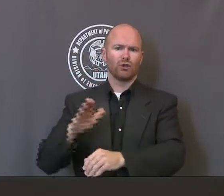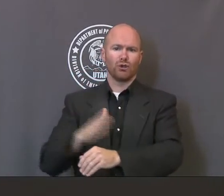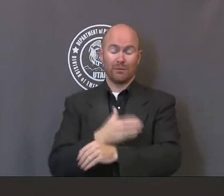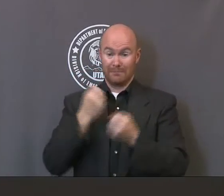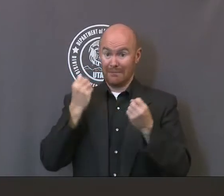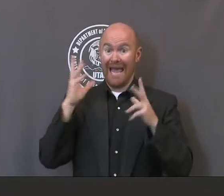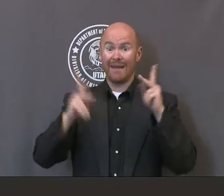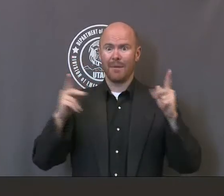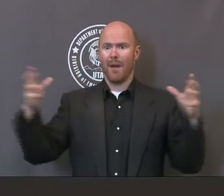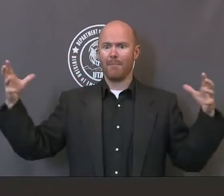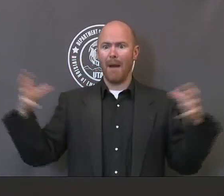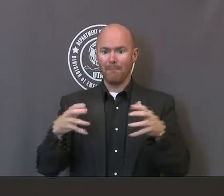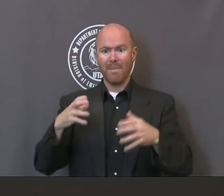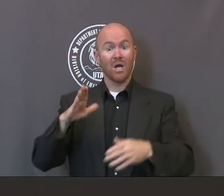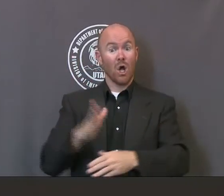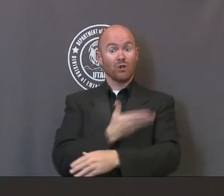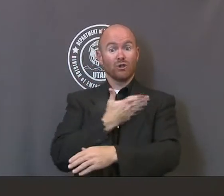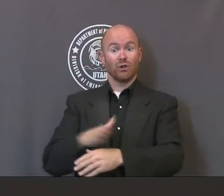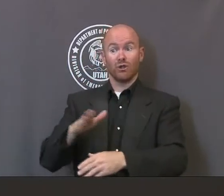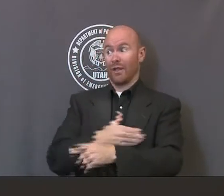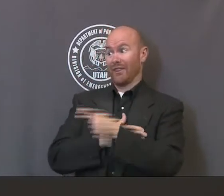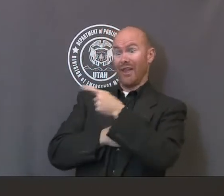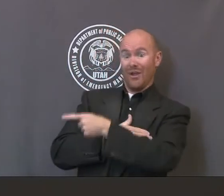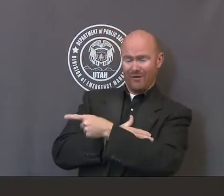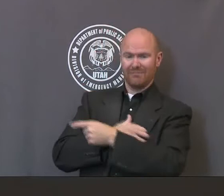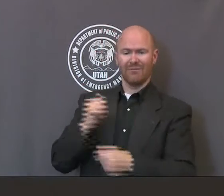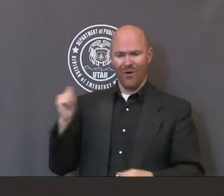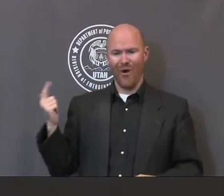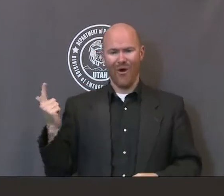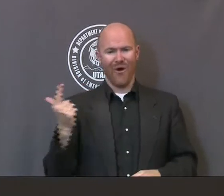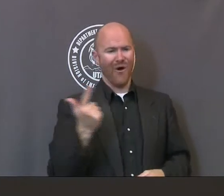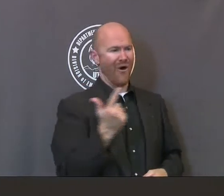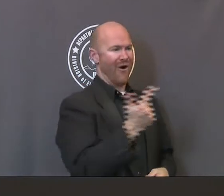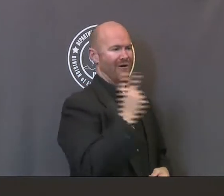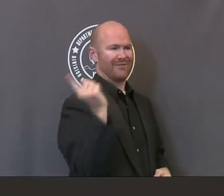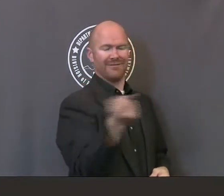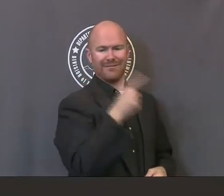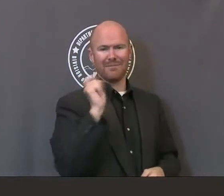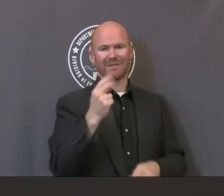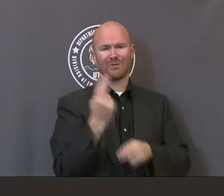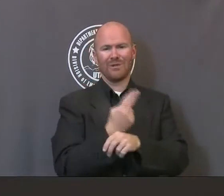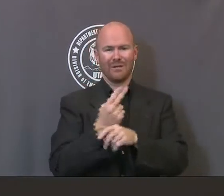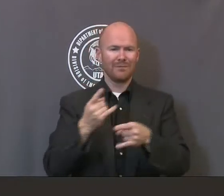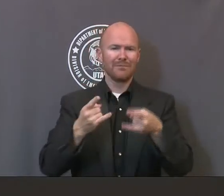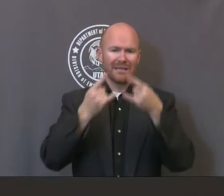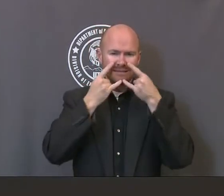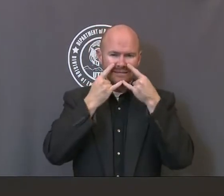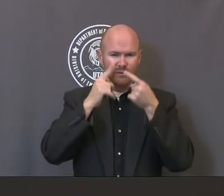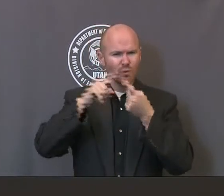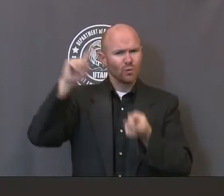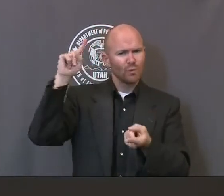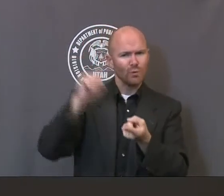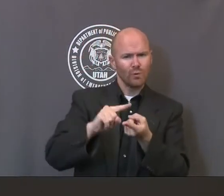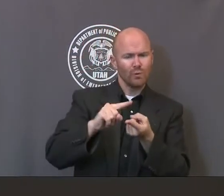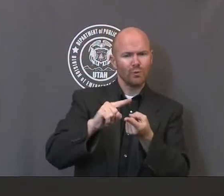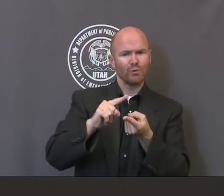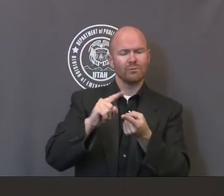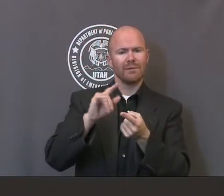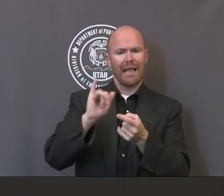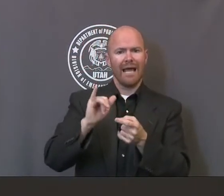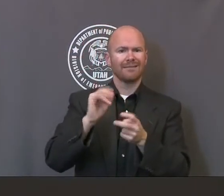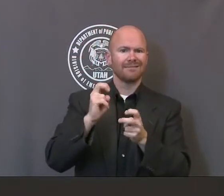are gathering together in a common venue, then we would all be expected to wear masks so that we can reduce the risk of one-to-many